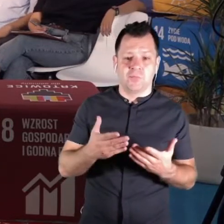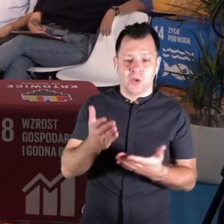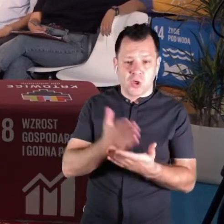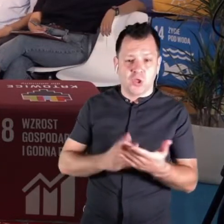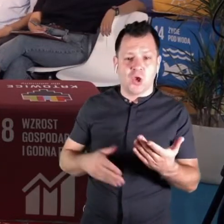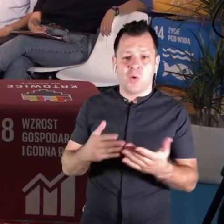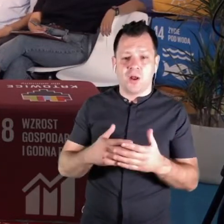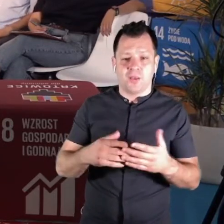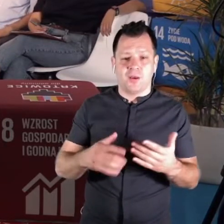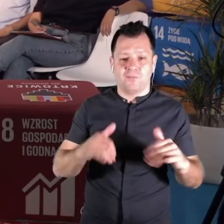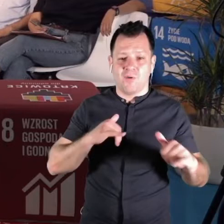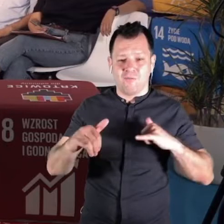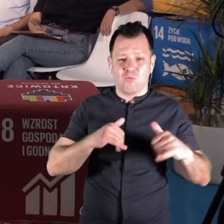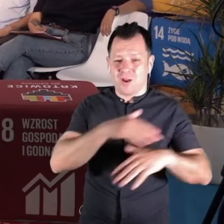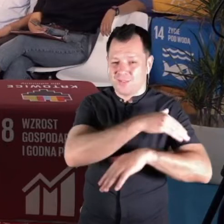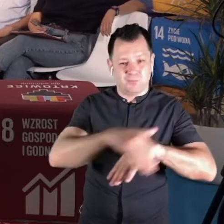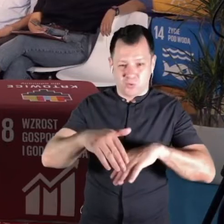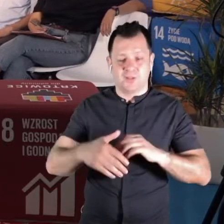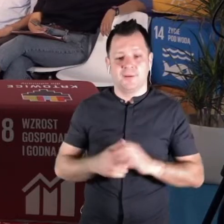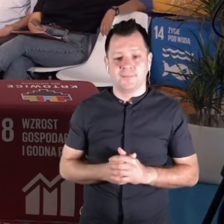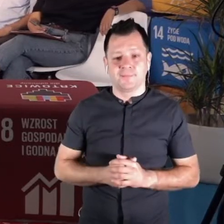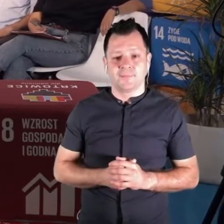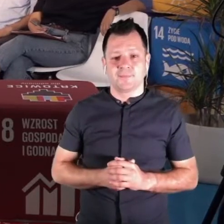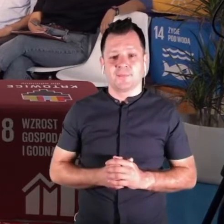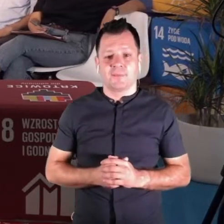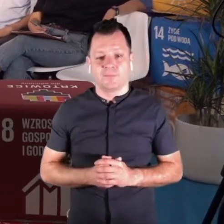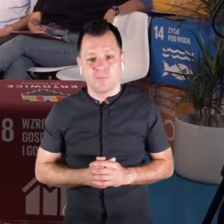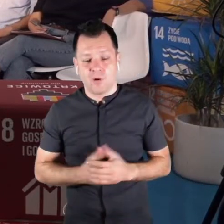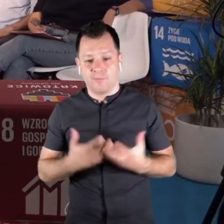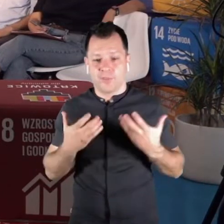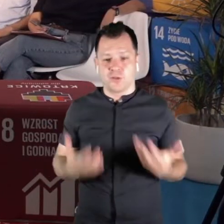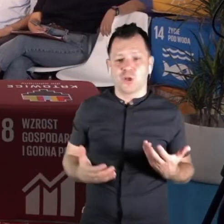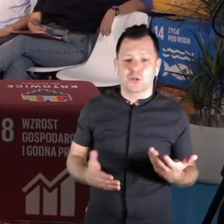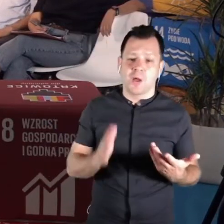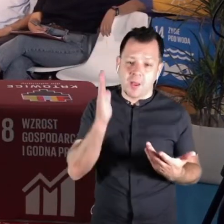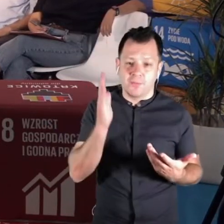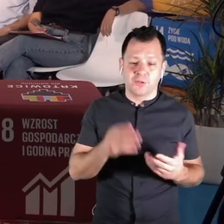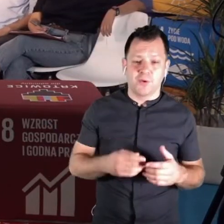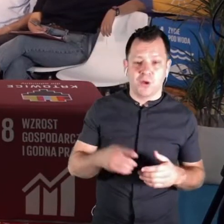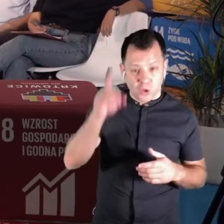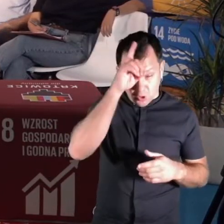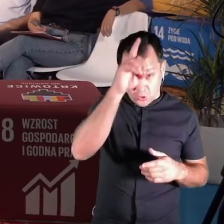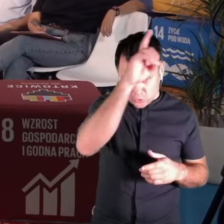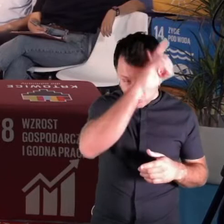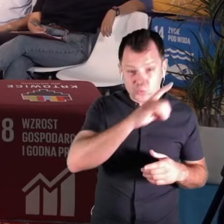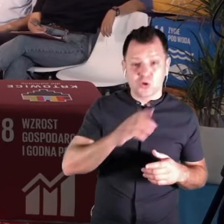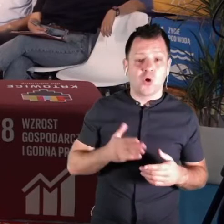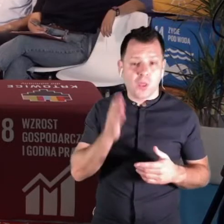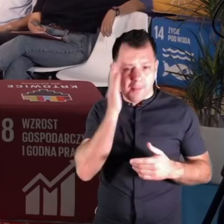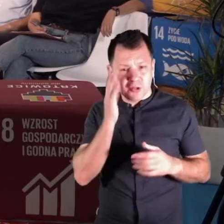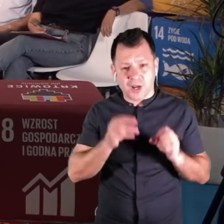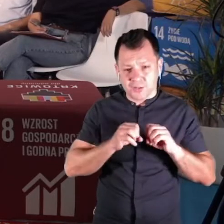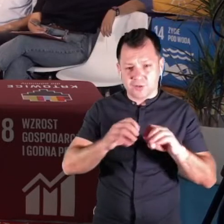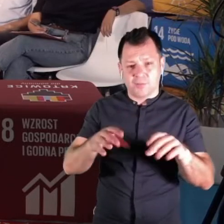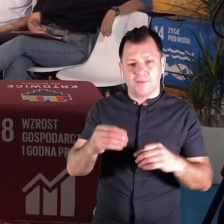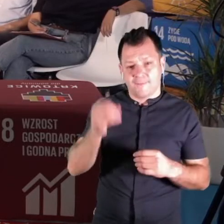are also users of our publication. So it was also quite important to create it that way, so all of